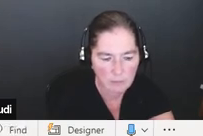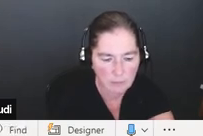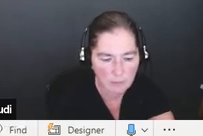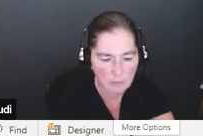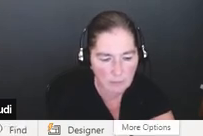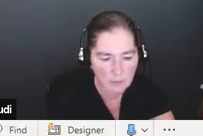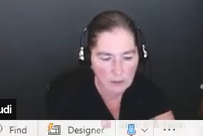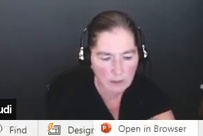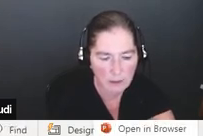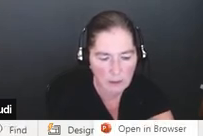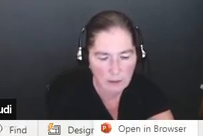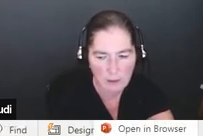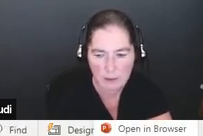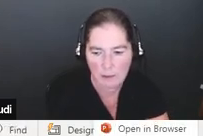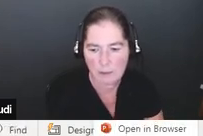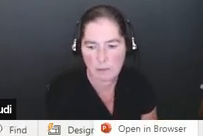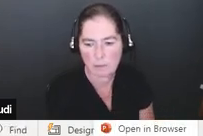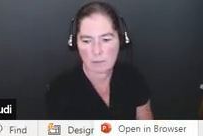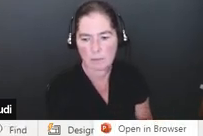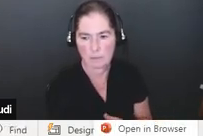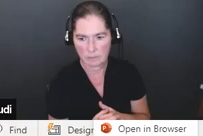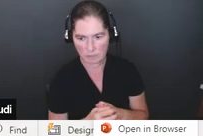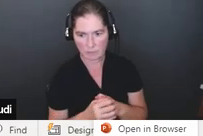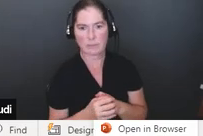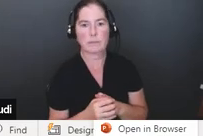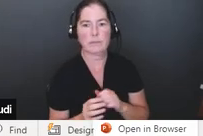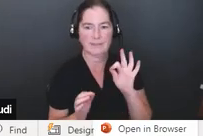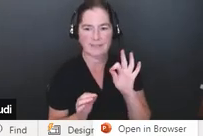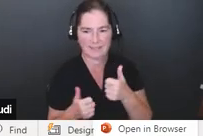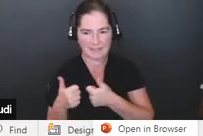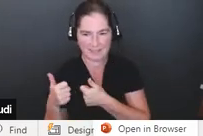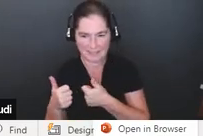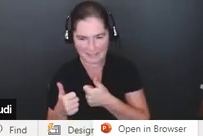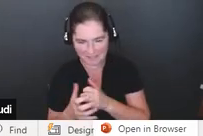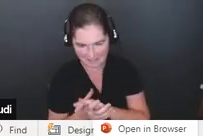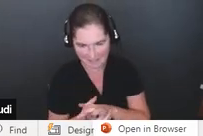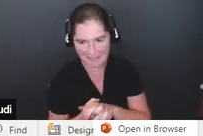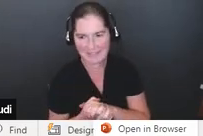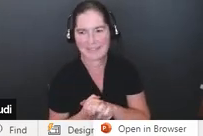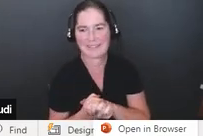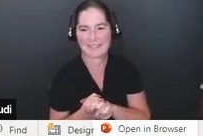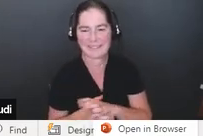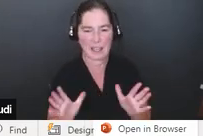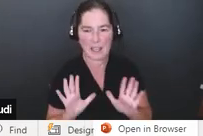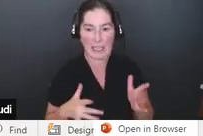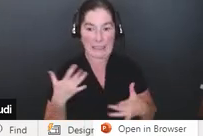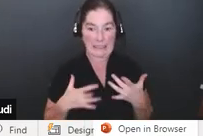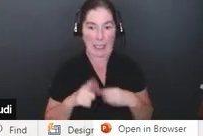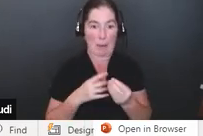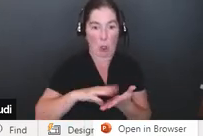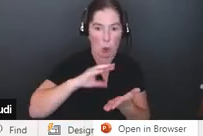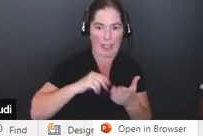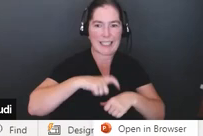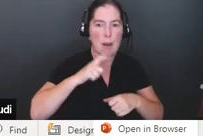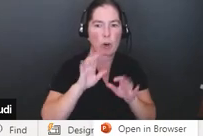but I think we need to give our interpreters a chance to switch. Okay, sorry. Sorry. I get excited about all the learning.